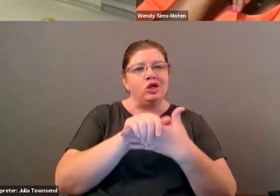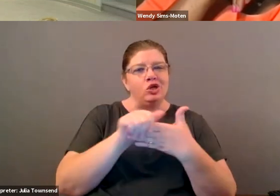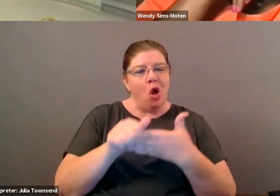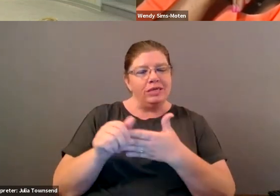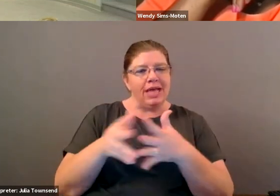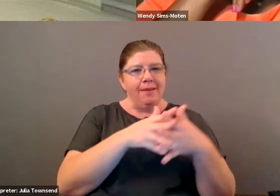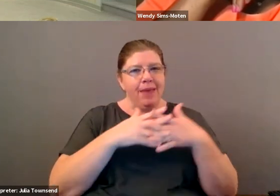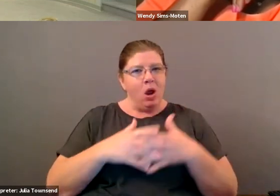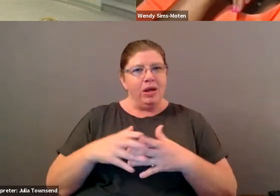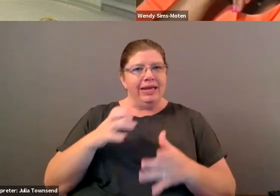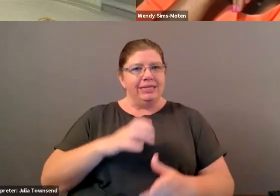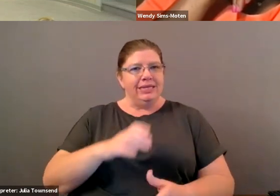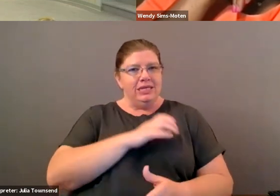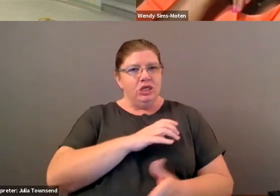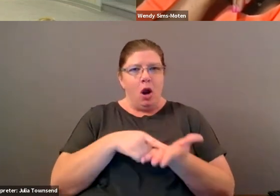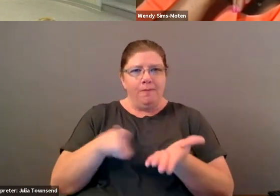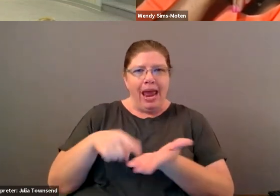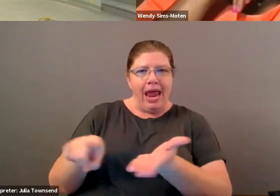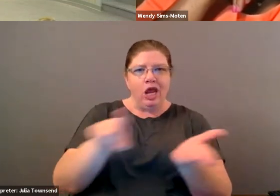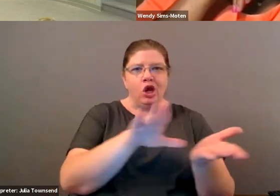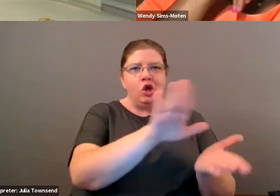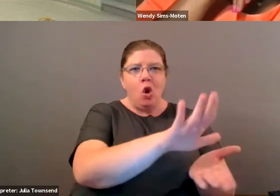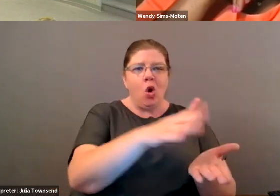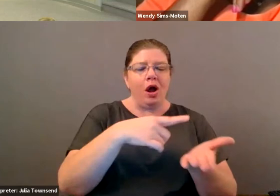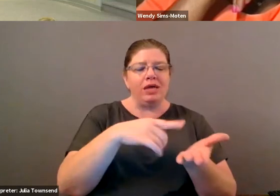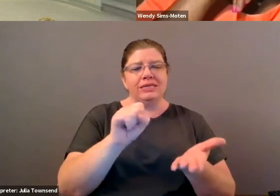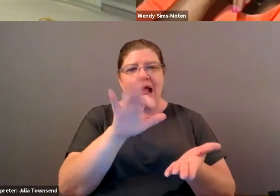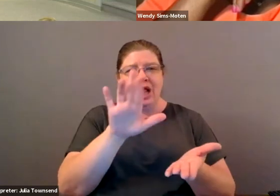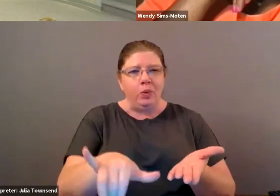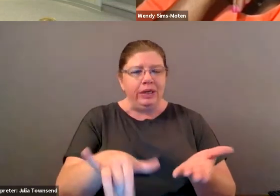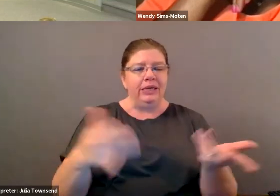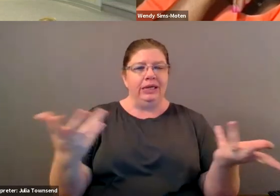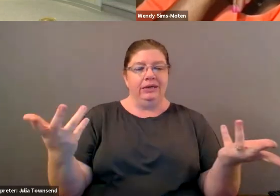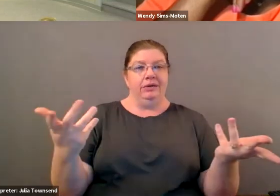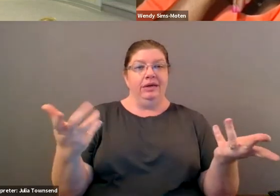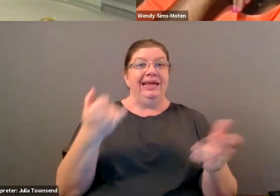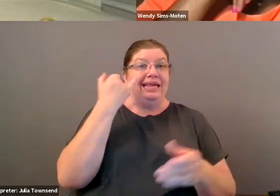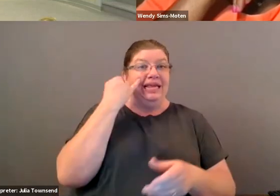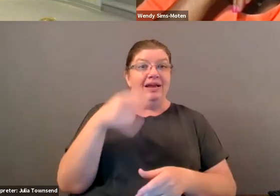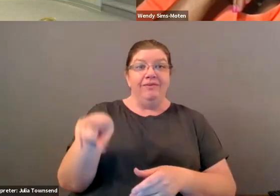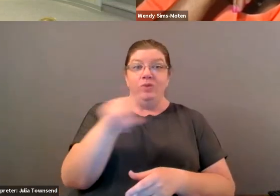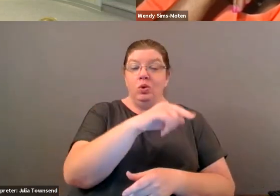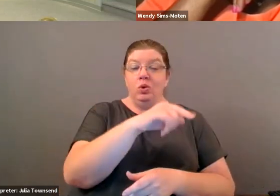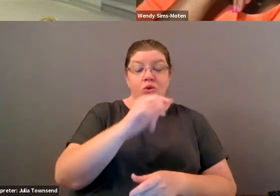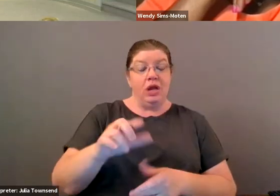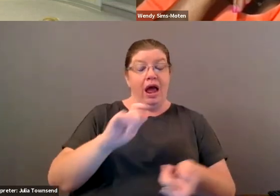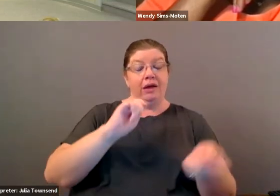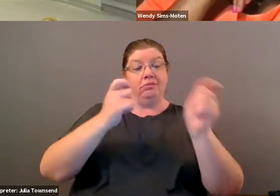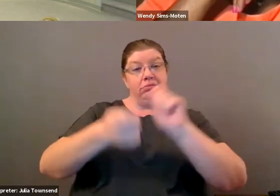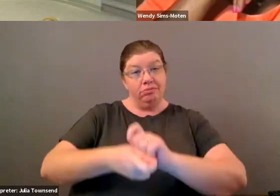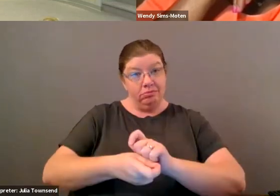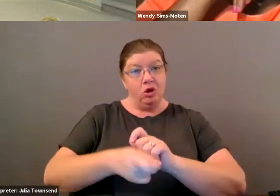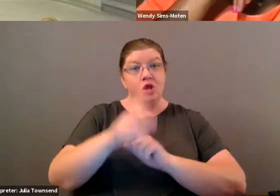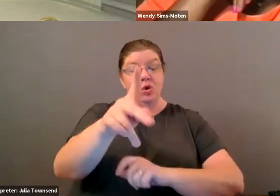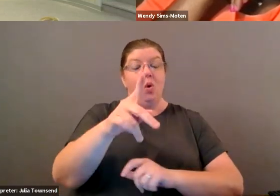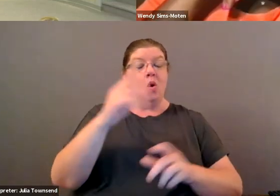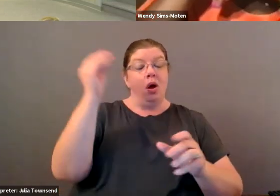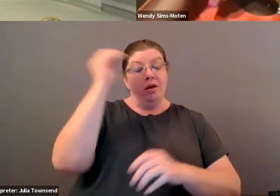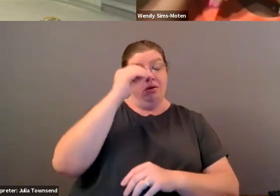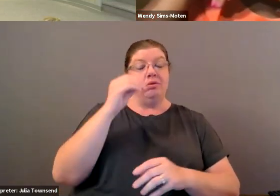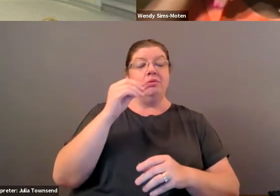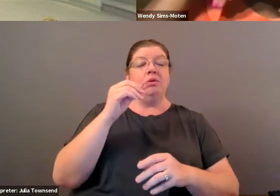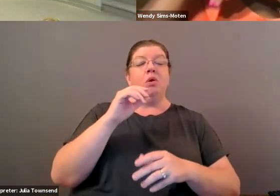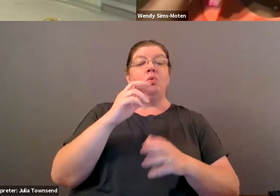American citizen, are paying your salaries. If you do not reverse your stances on forced masking, tests, and